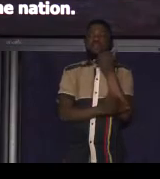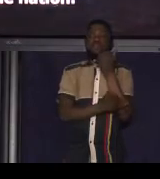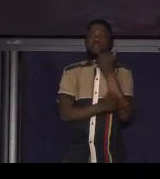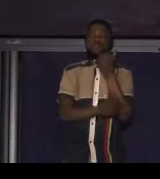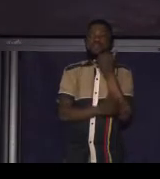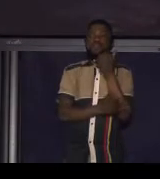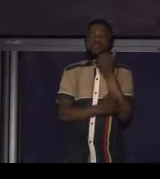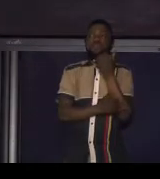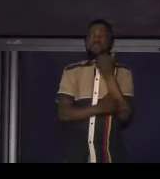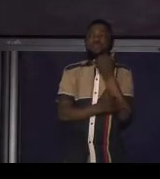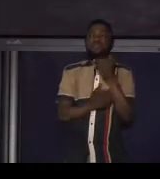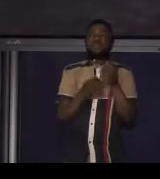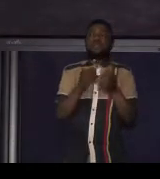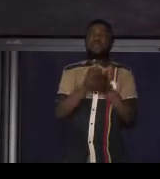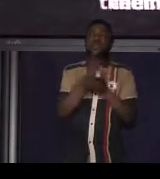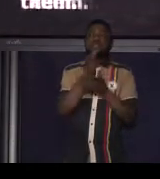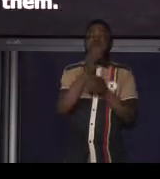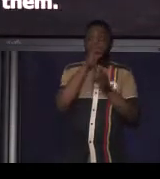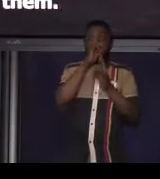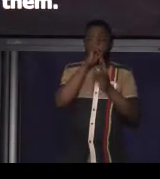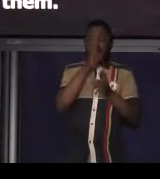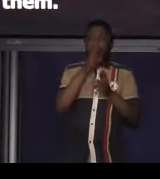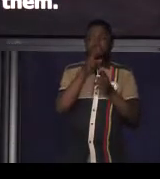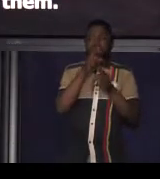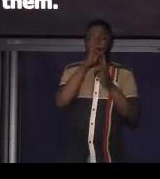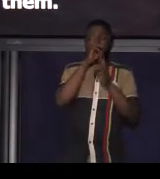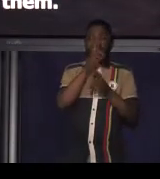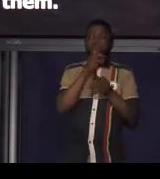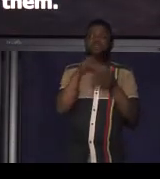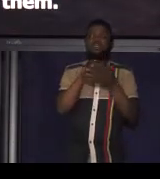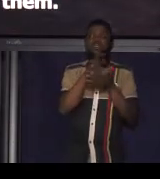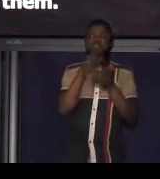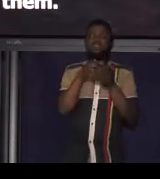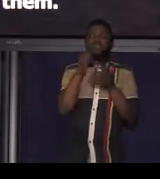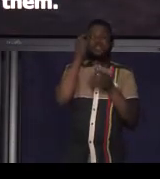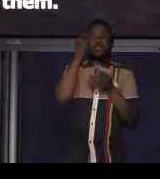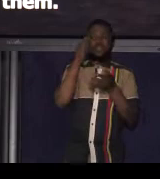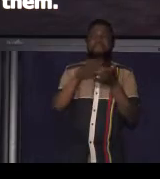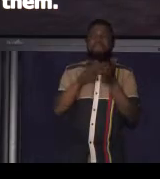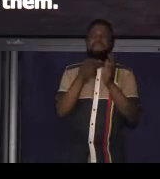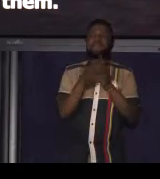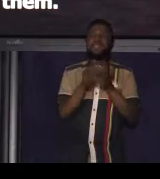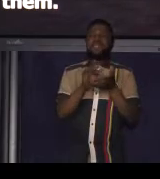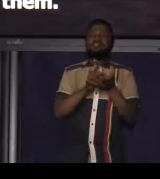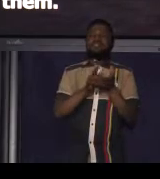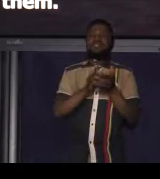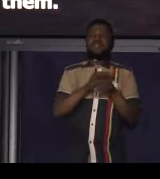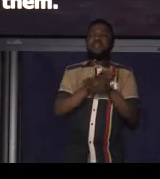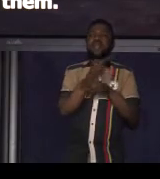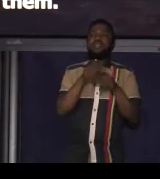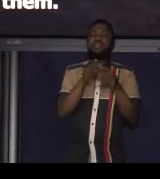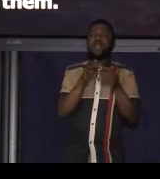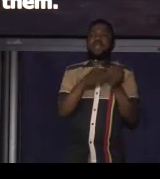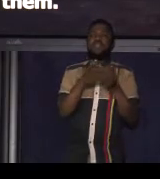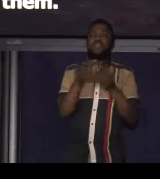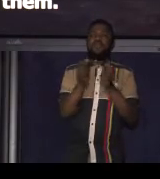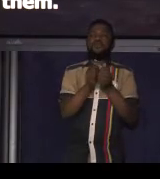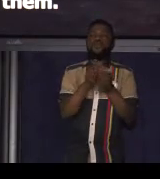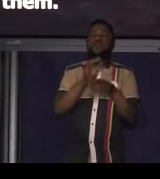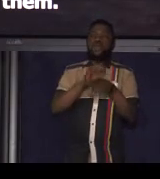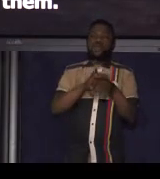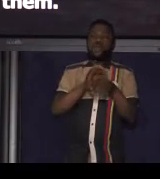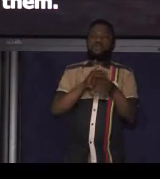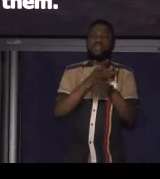country. That's courage. Moving on to the next one, that's respect. Respect in this sense means treating national